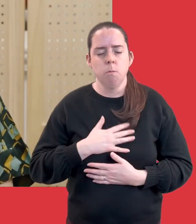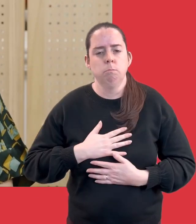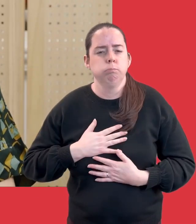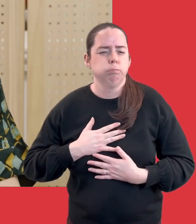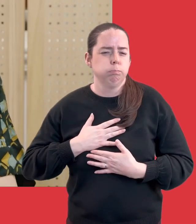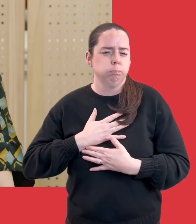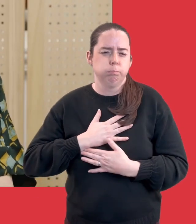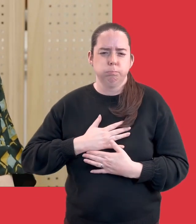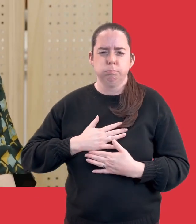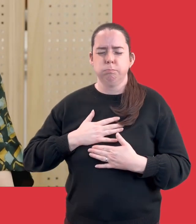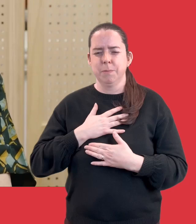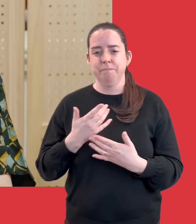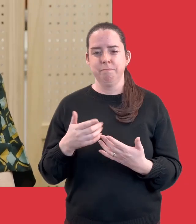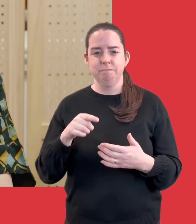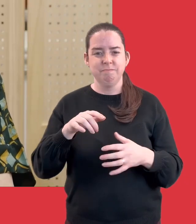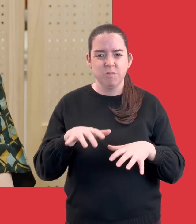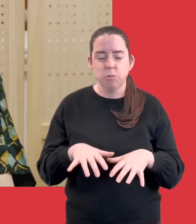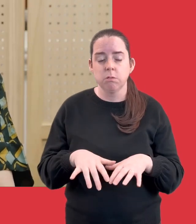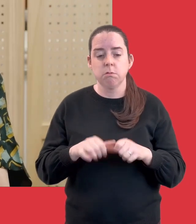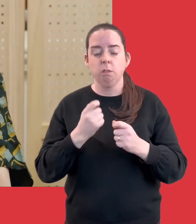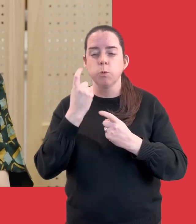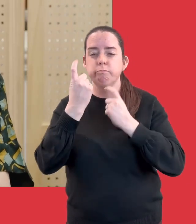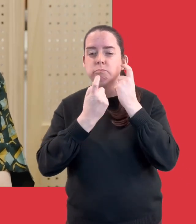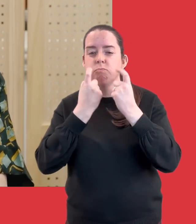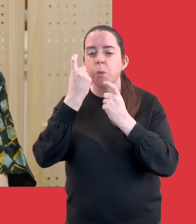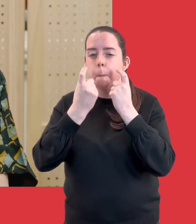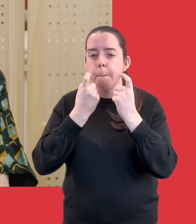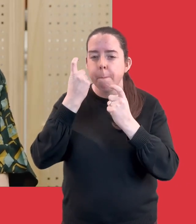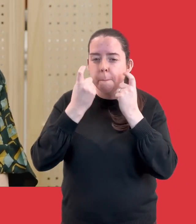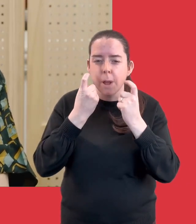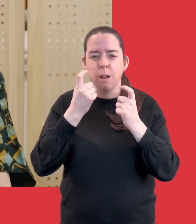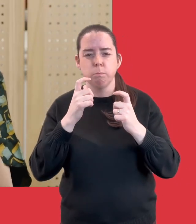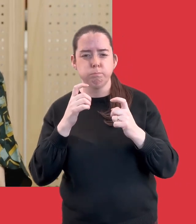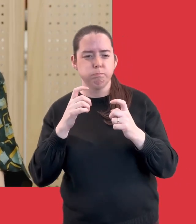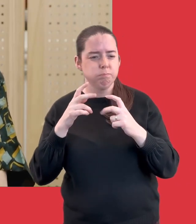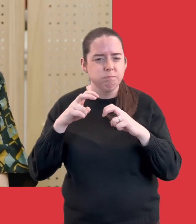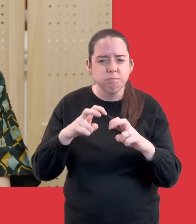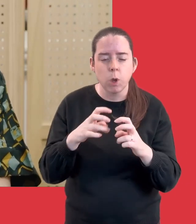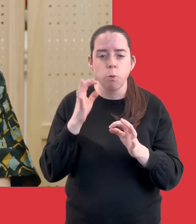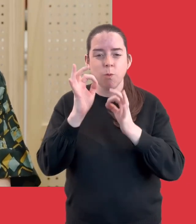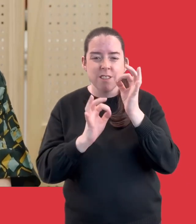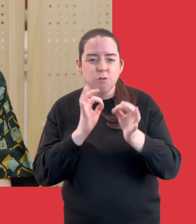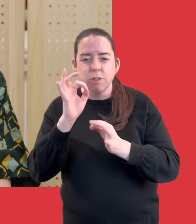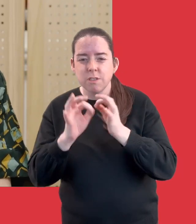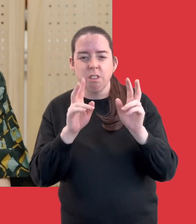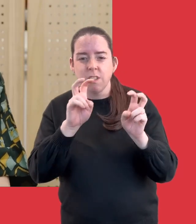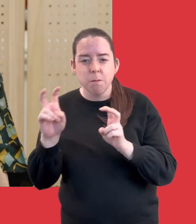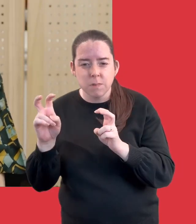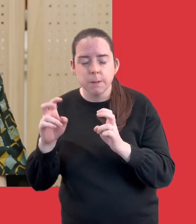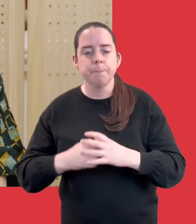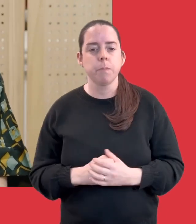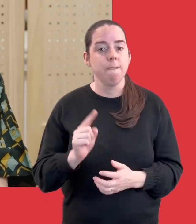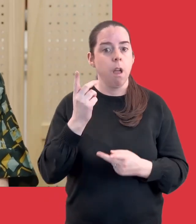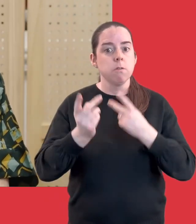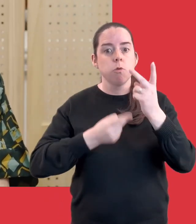such a kind of moving place from which to sort of start to explore some of the questions that the play looks at. So the